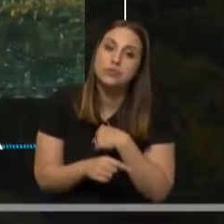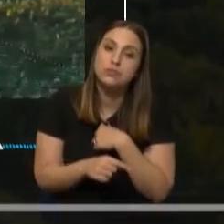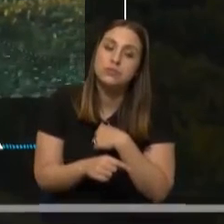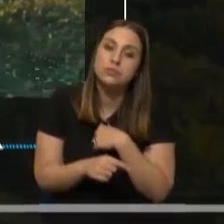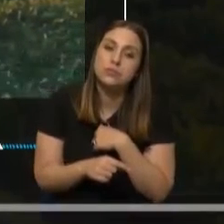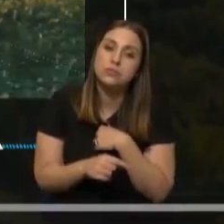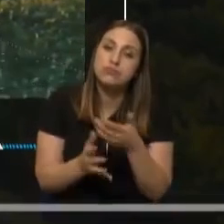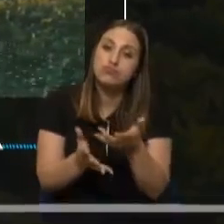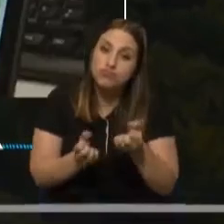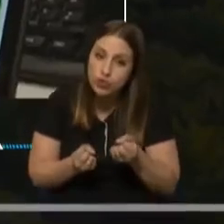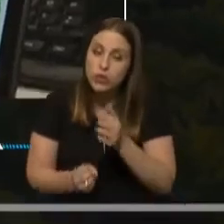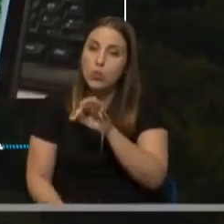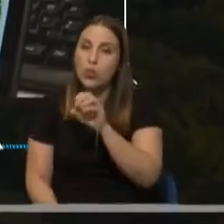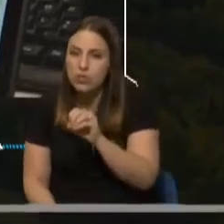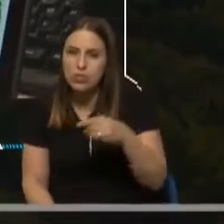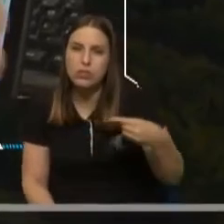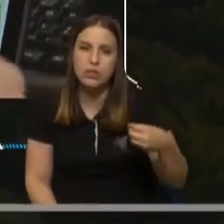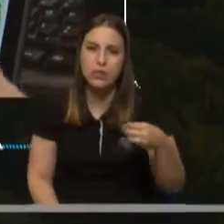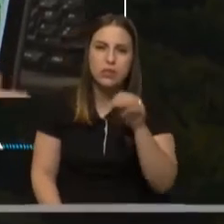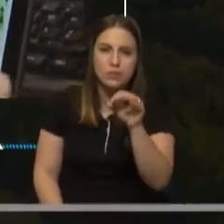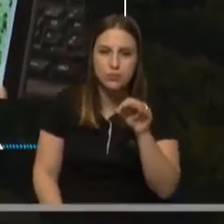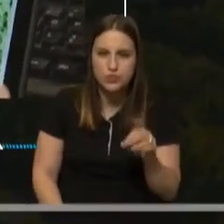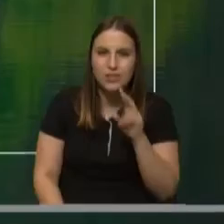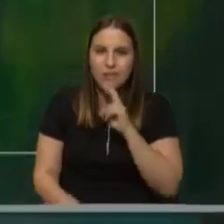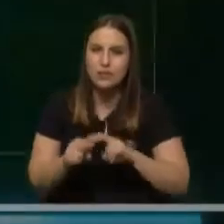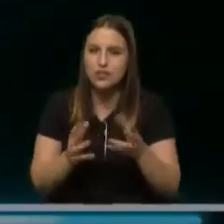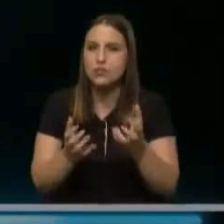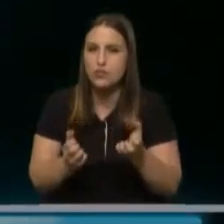more than 80 to 90%.